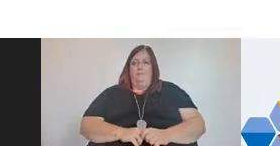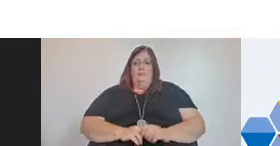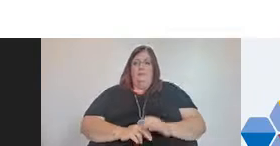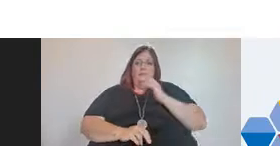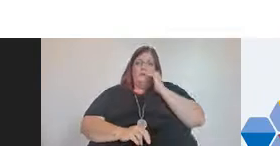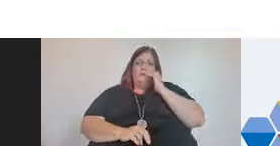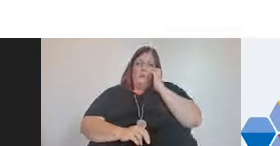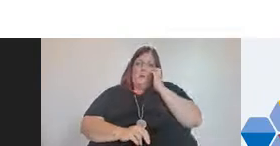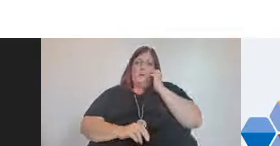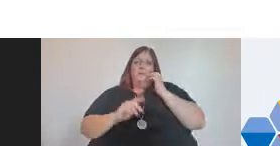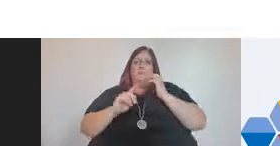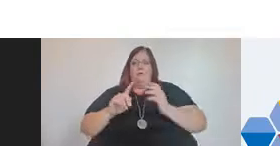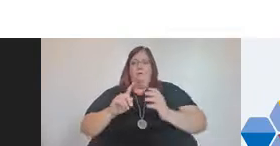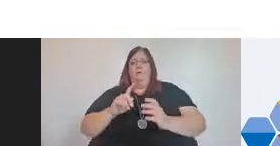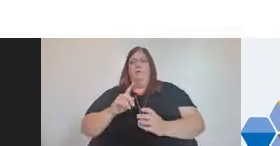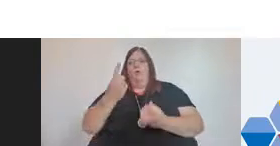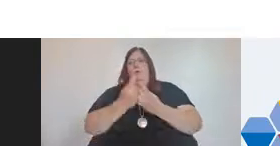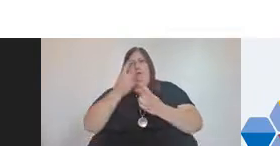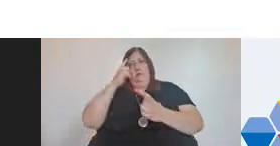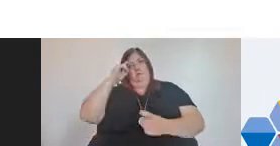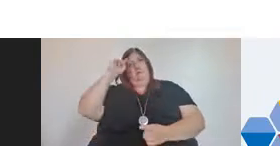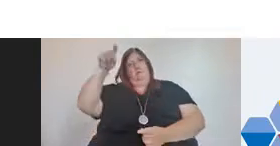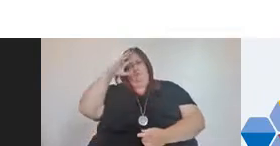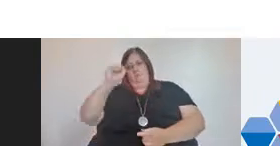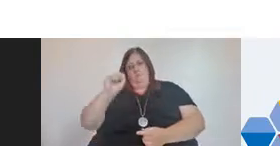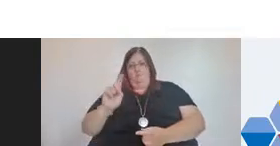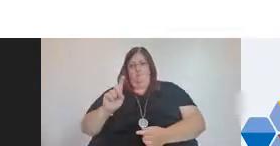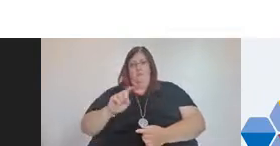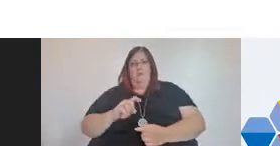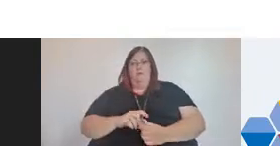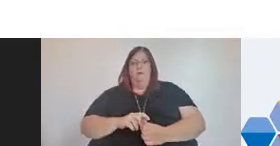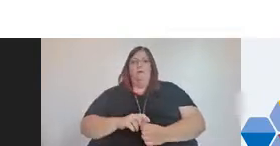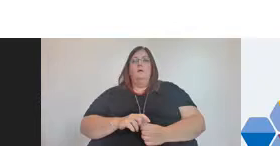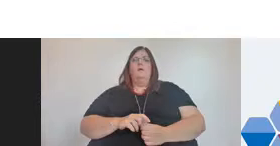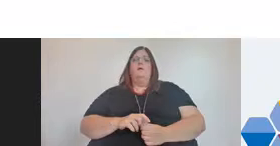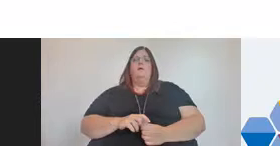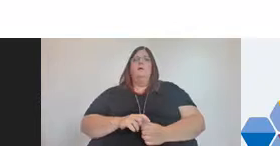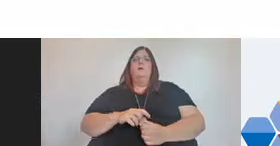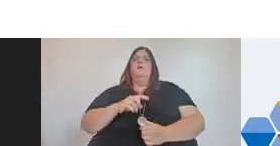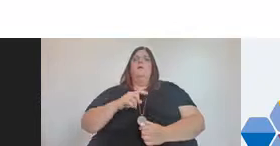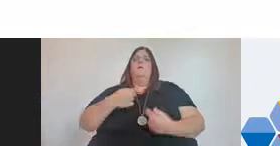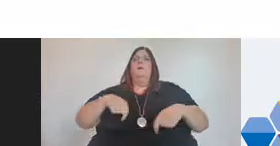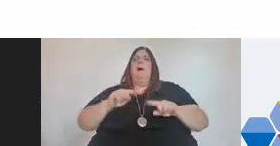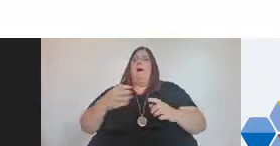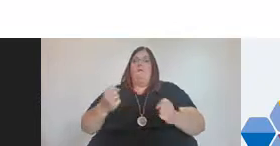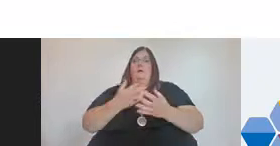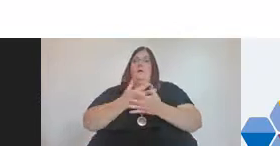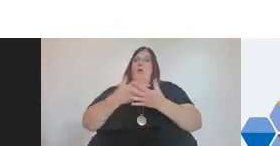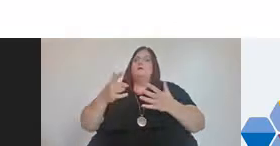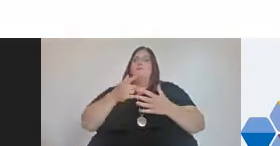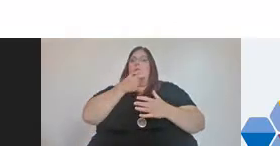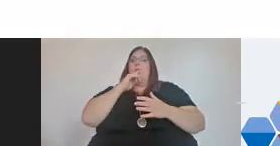that we face. One is that we do have relatively high acute activity for our